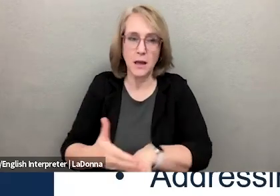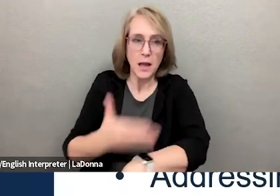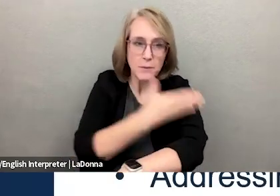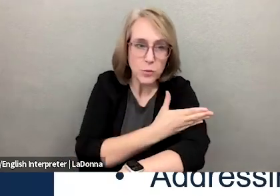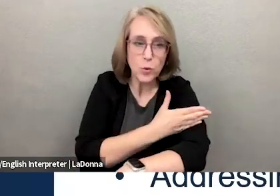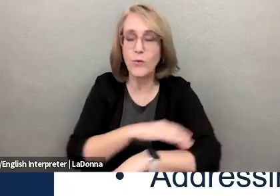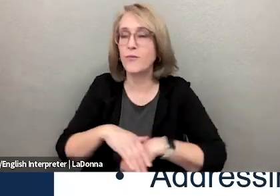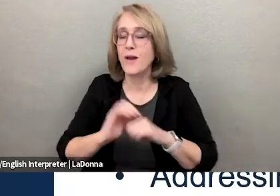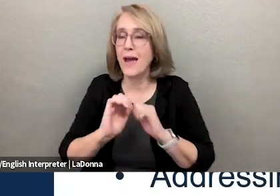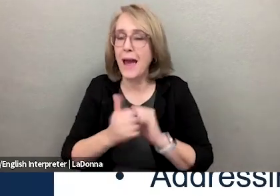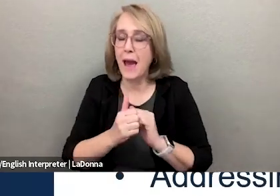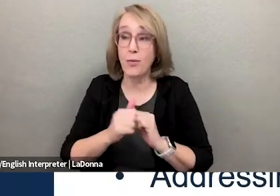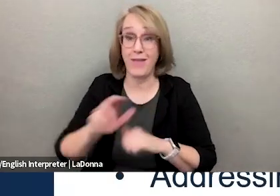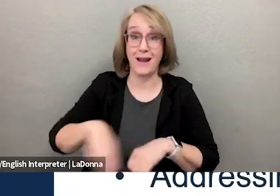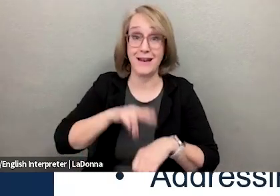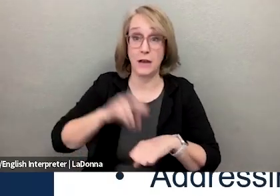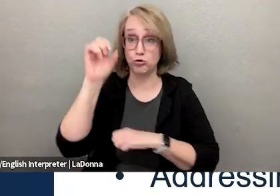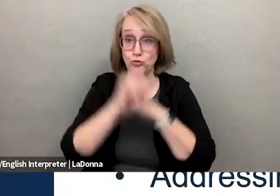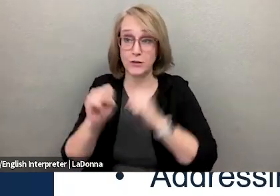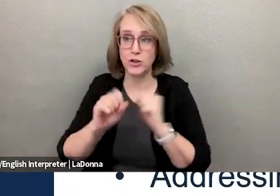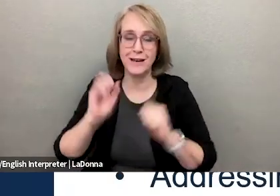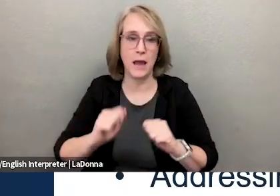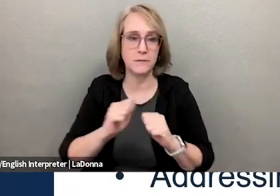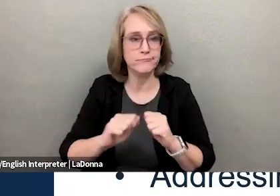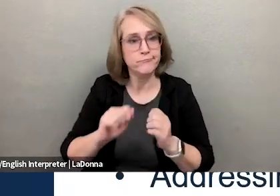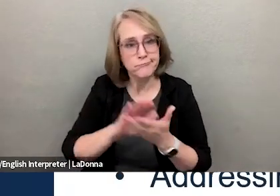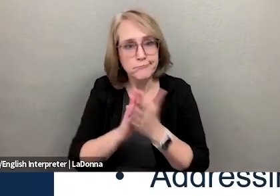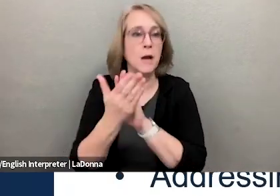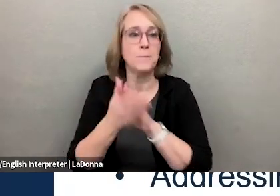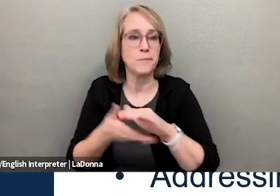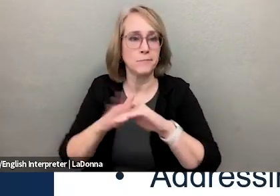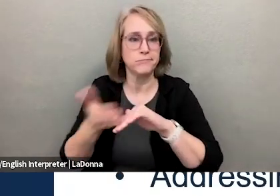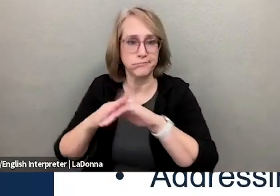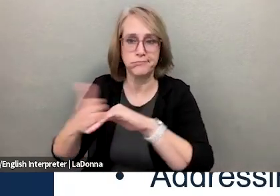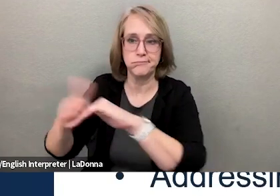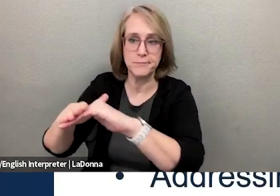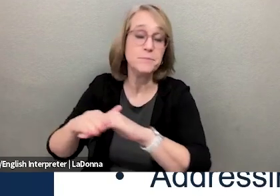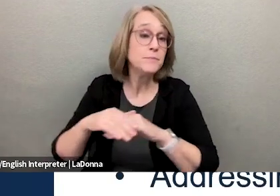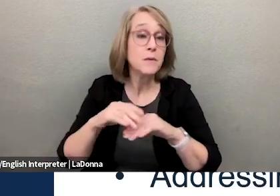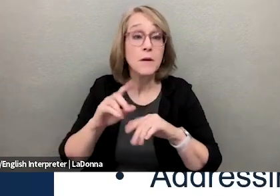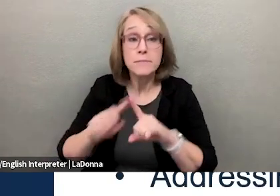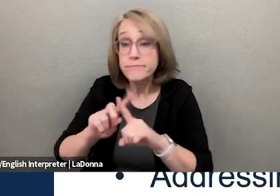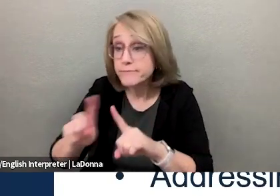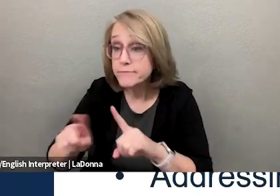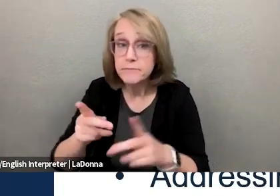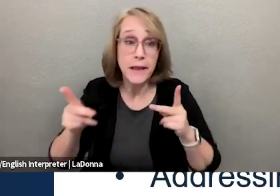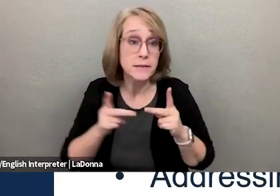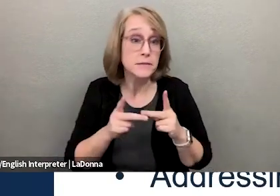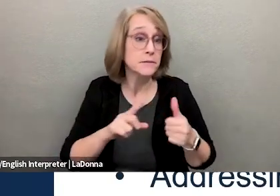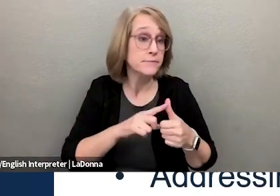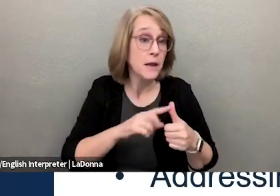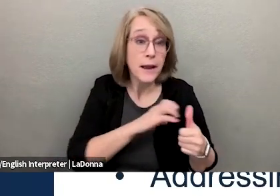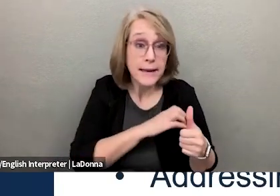and evolve the national strategy across the different pillars of the council, of Congress's role to